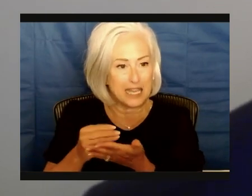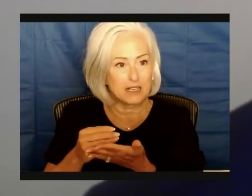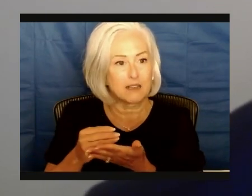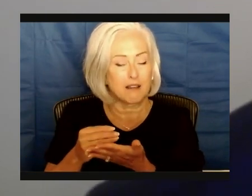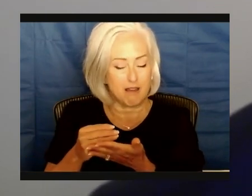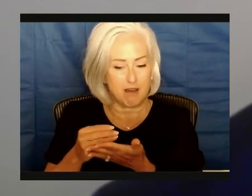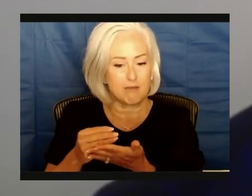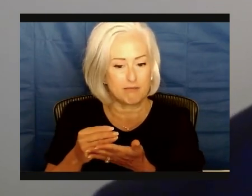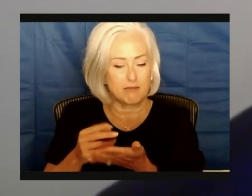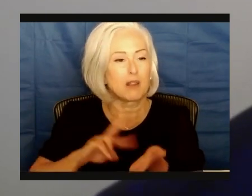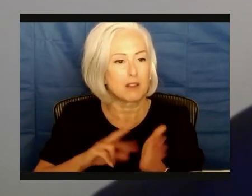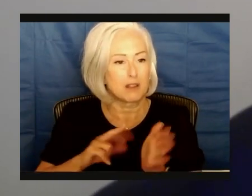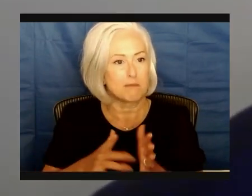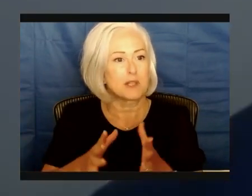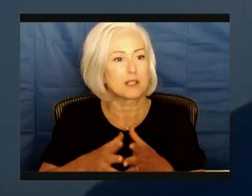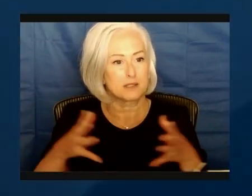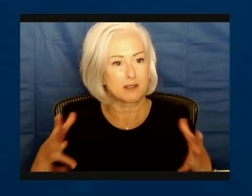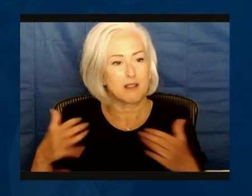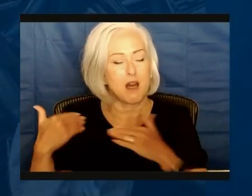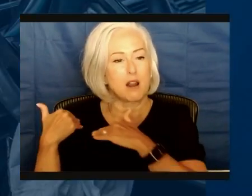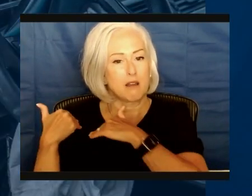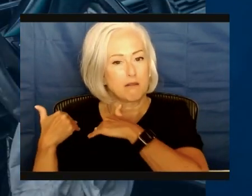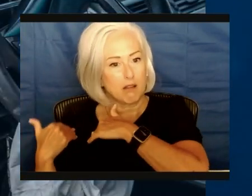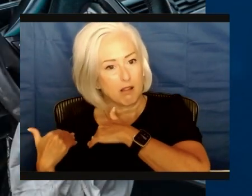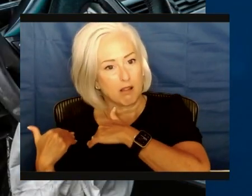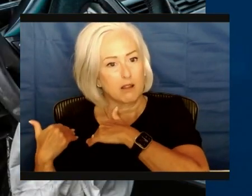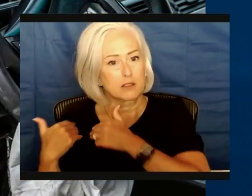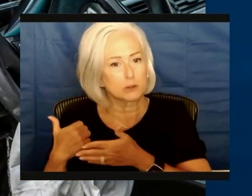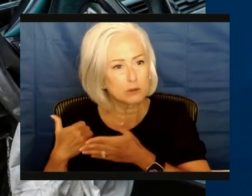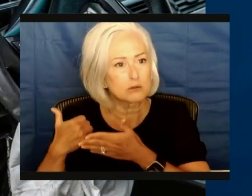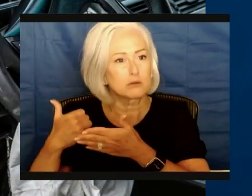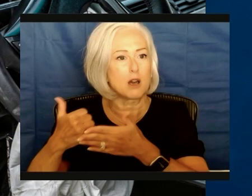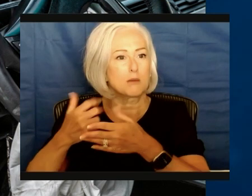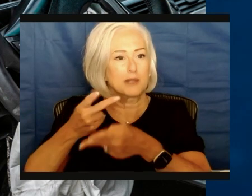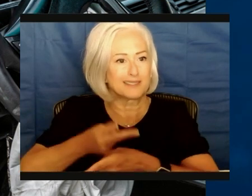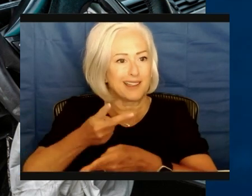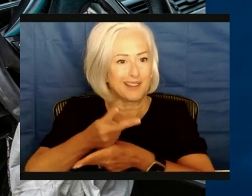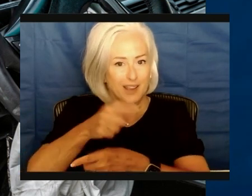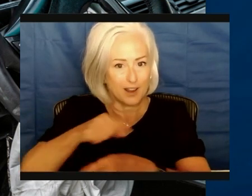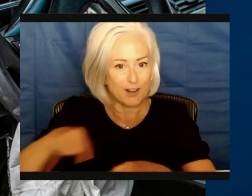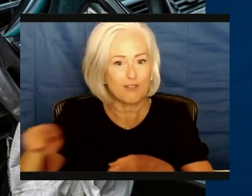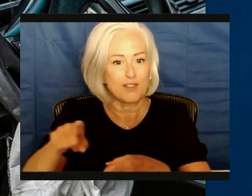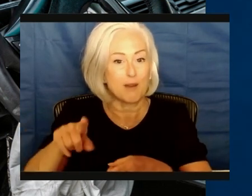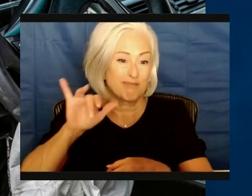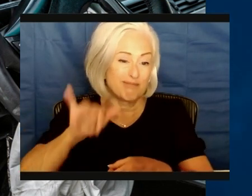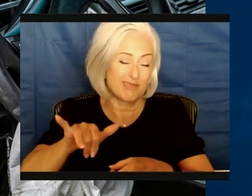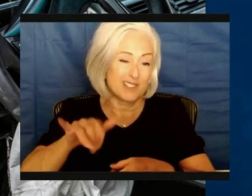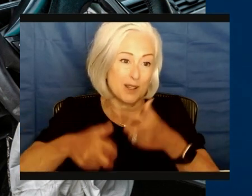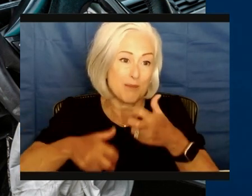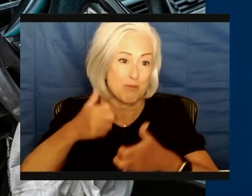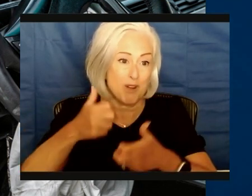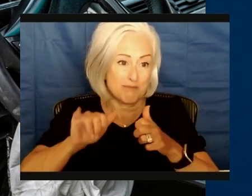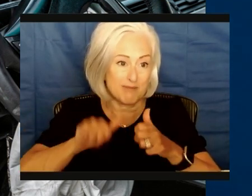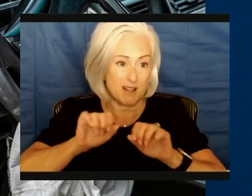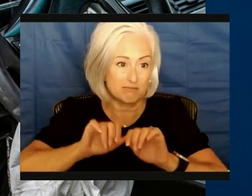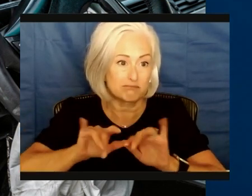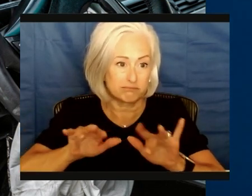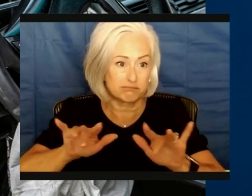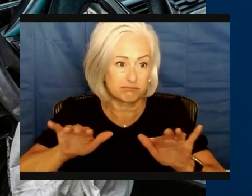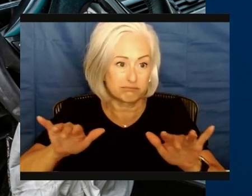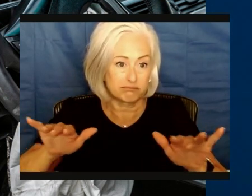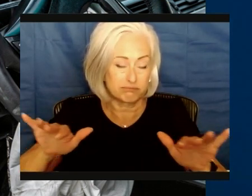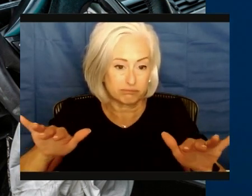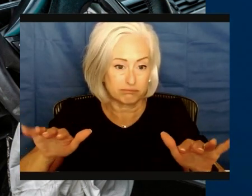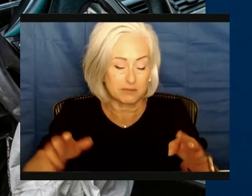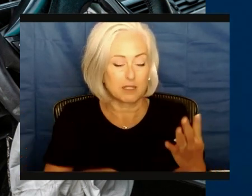people have qualified this as an emerging epidemic. So also to note here that the last model that we are trying